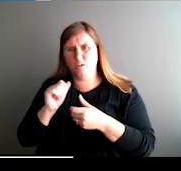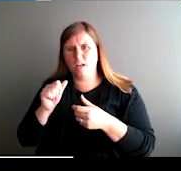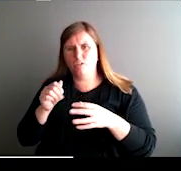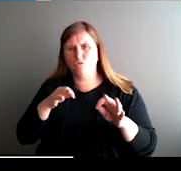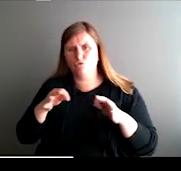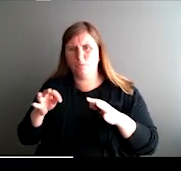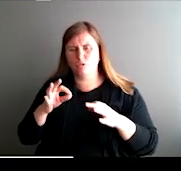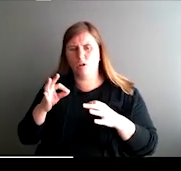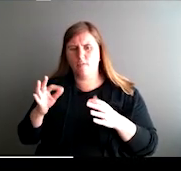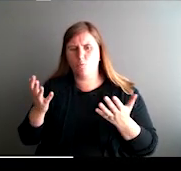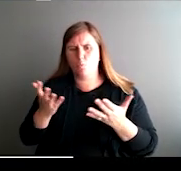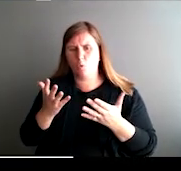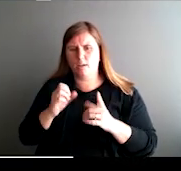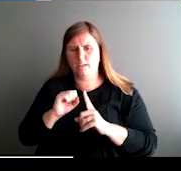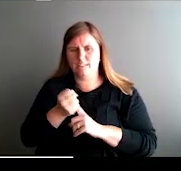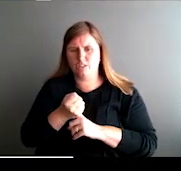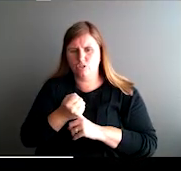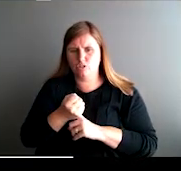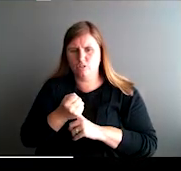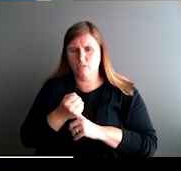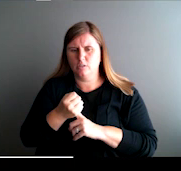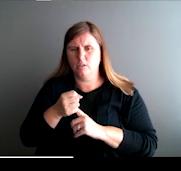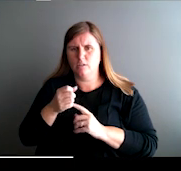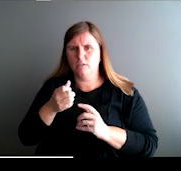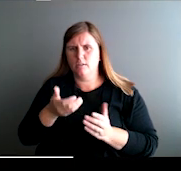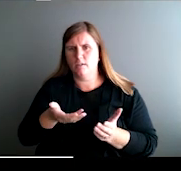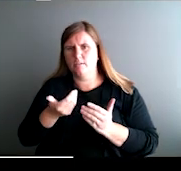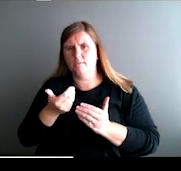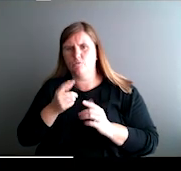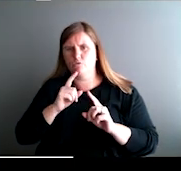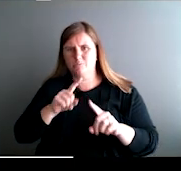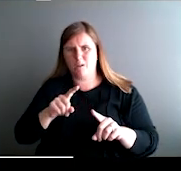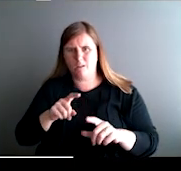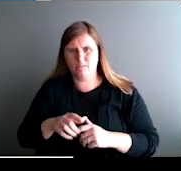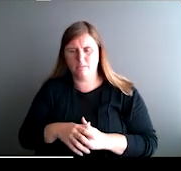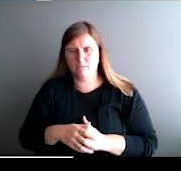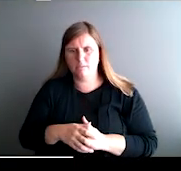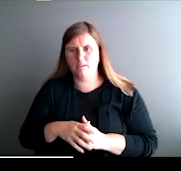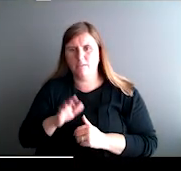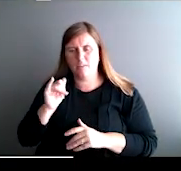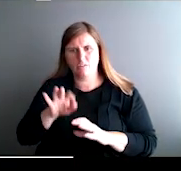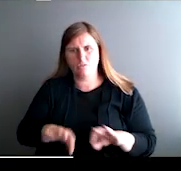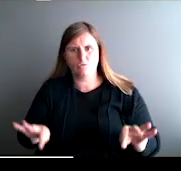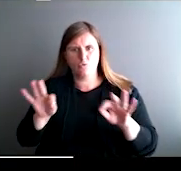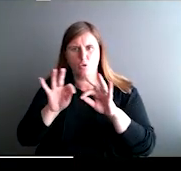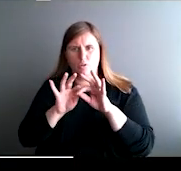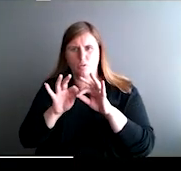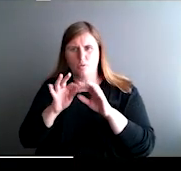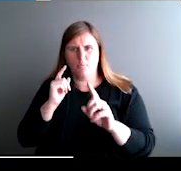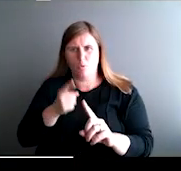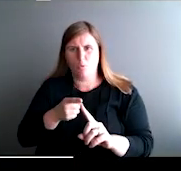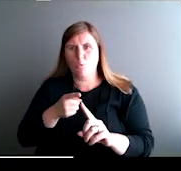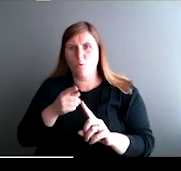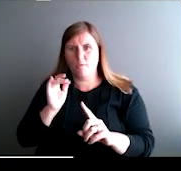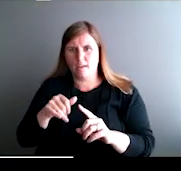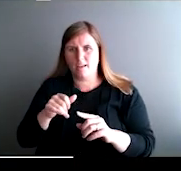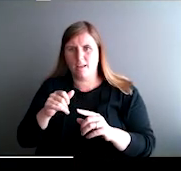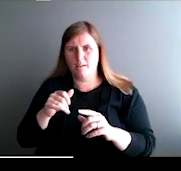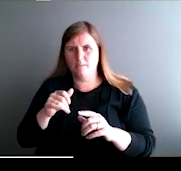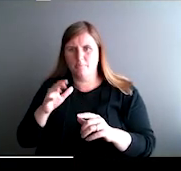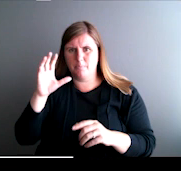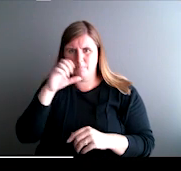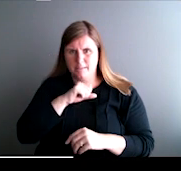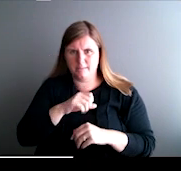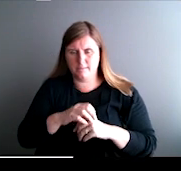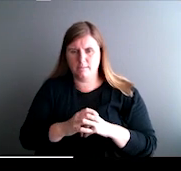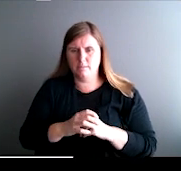description of under what conditions a response occurs. That's a critical point that can be missed.